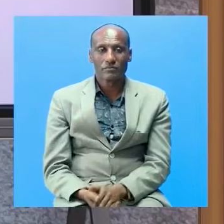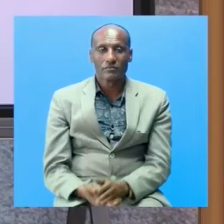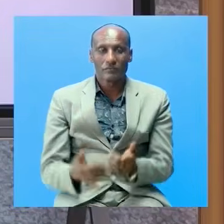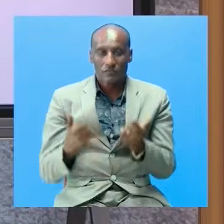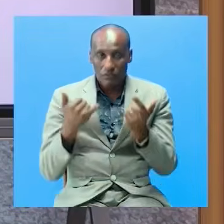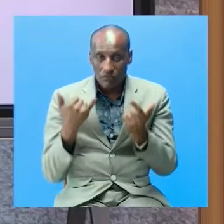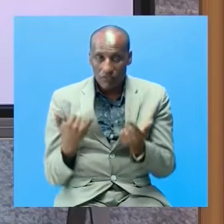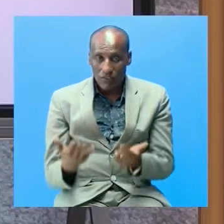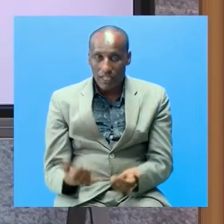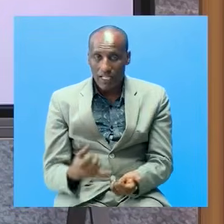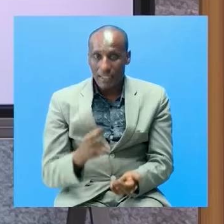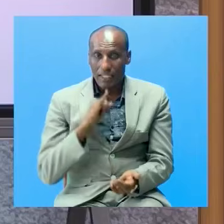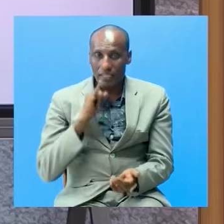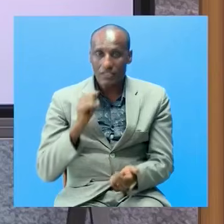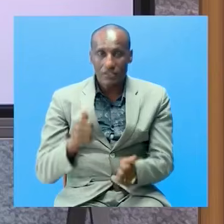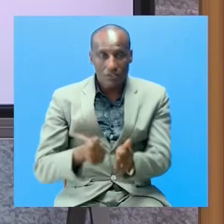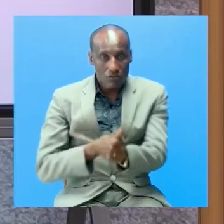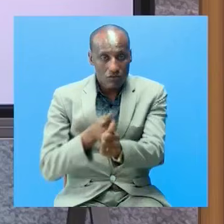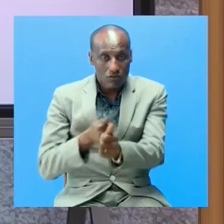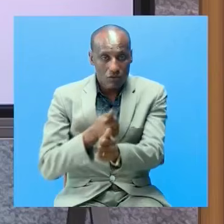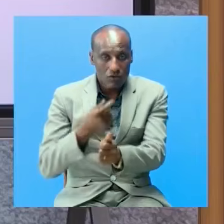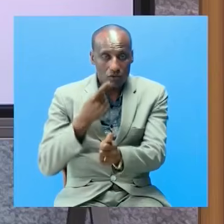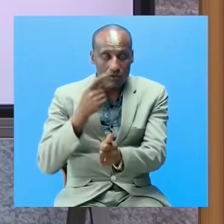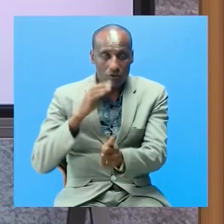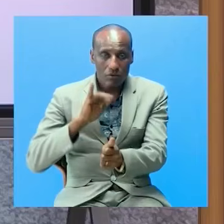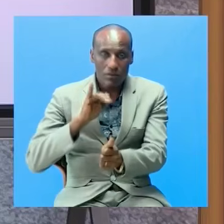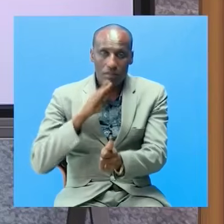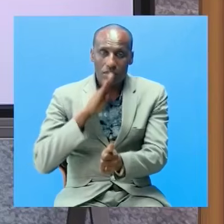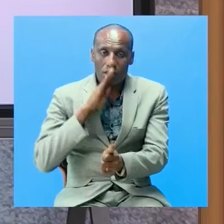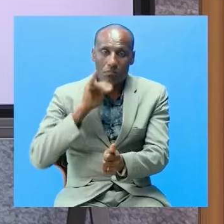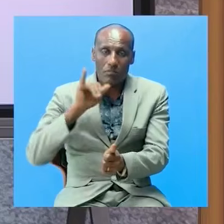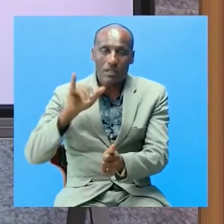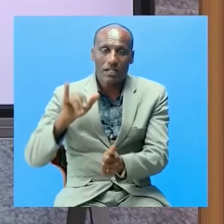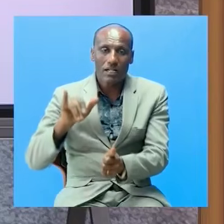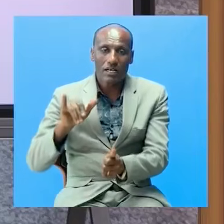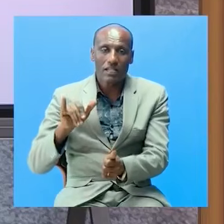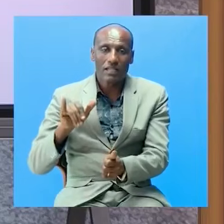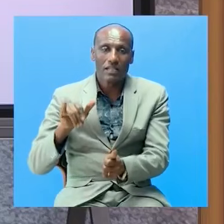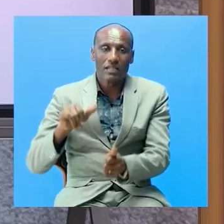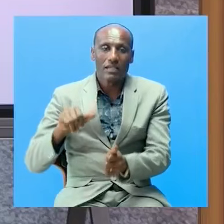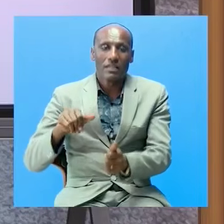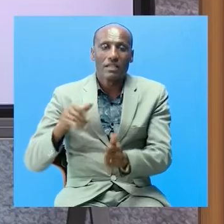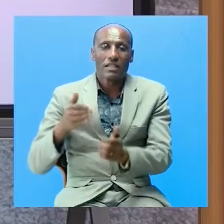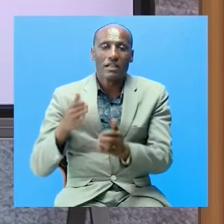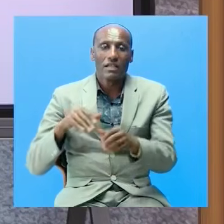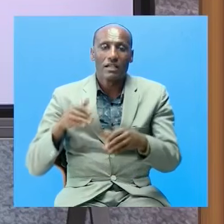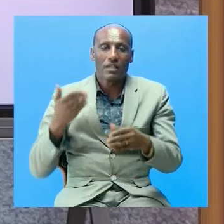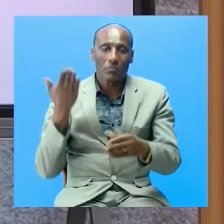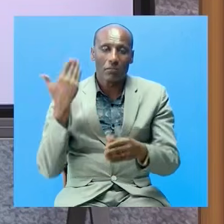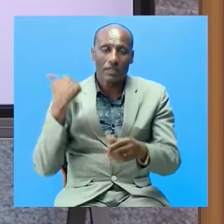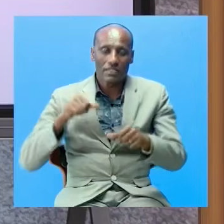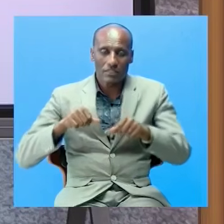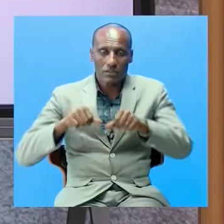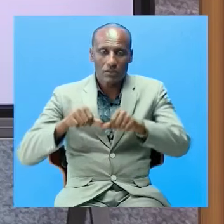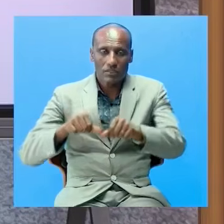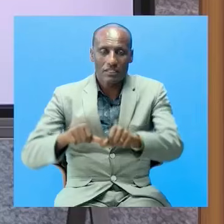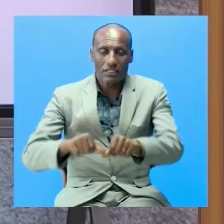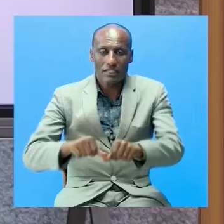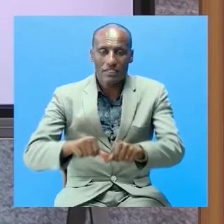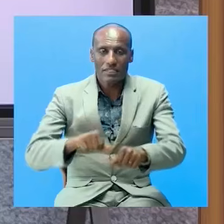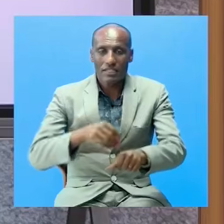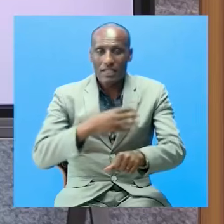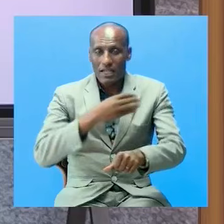them? In such a context, we said that while is followed by the longest action, which is